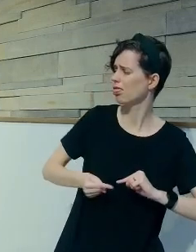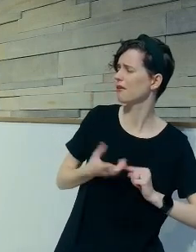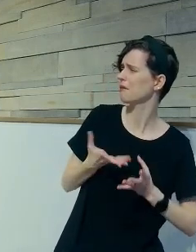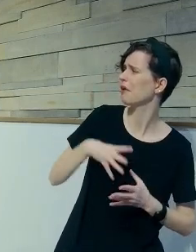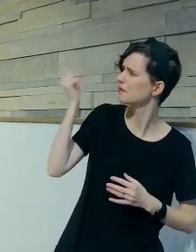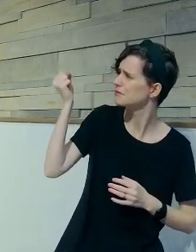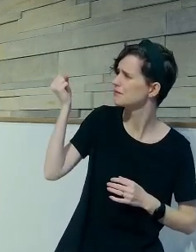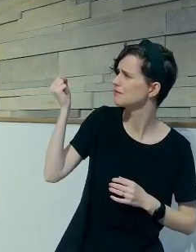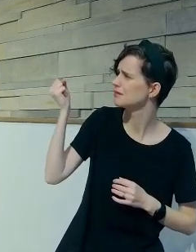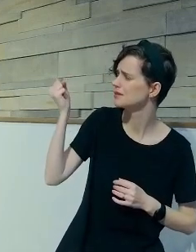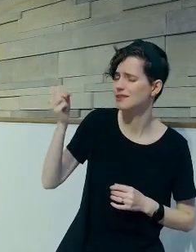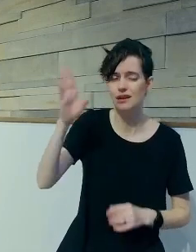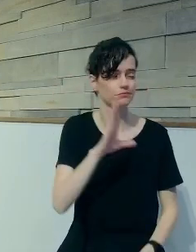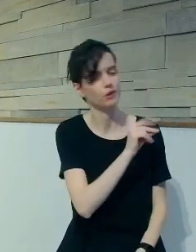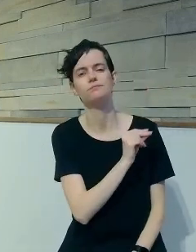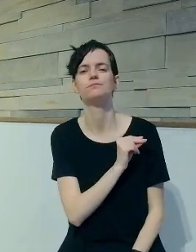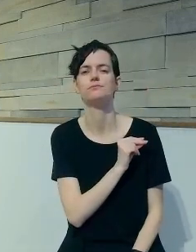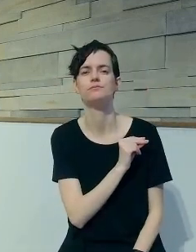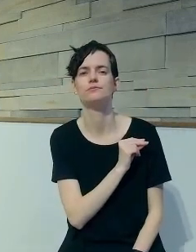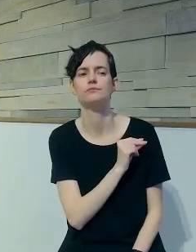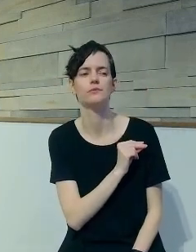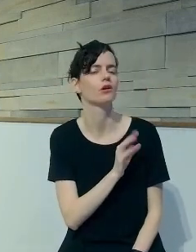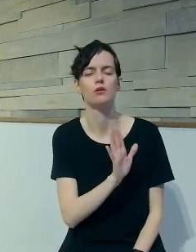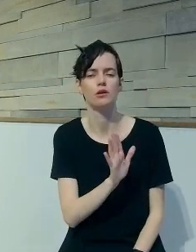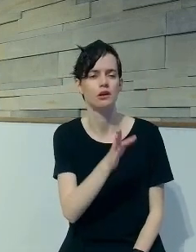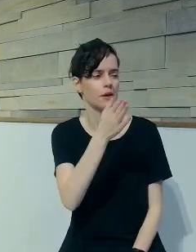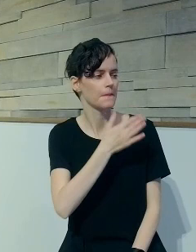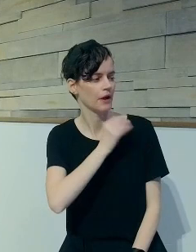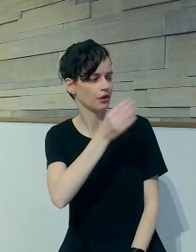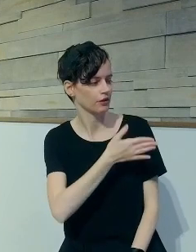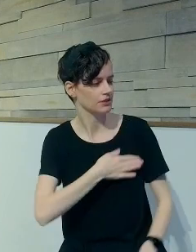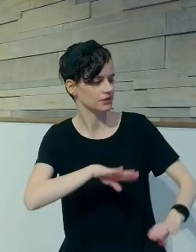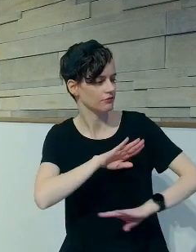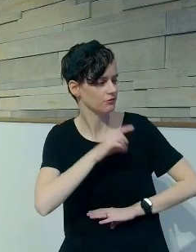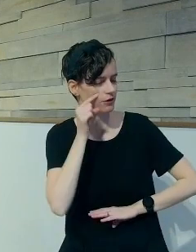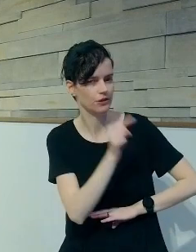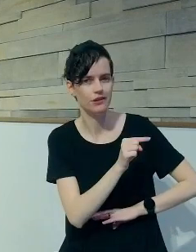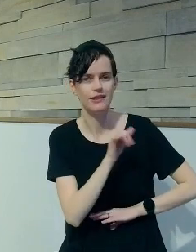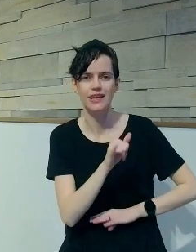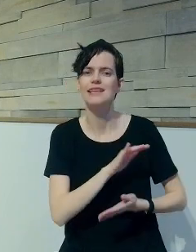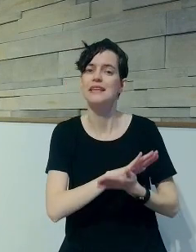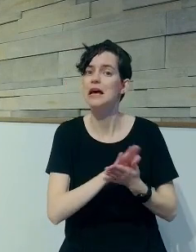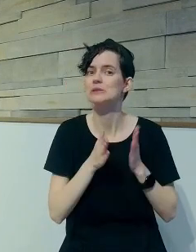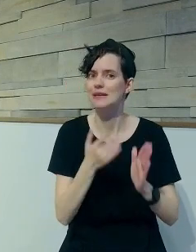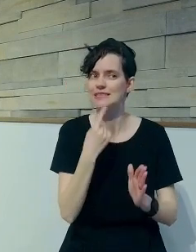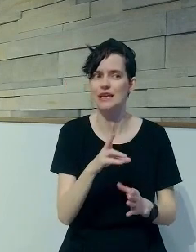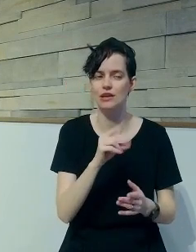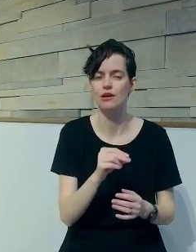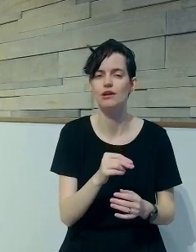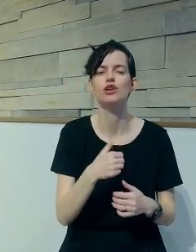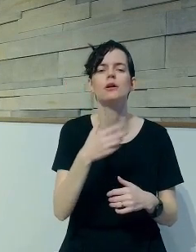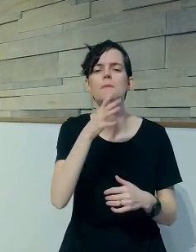the flesh. God didn't say no. God said, my grace is sufficient for you. Isn't that a nice way of saying no? Parents, try that